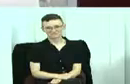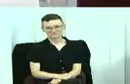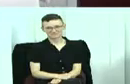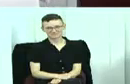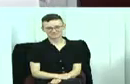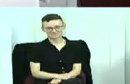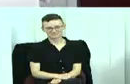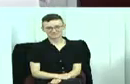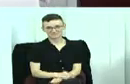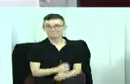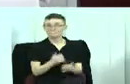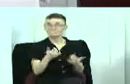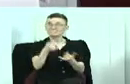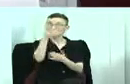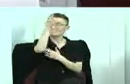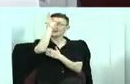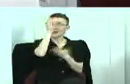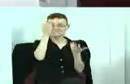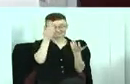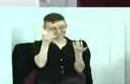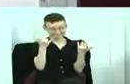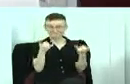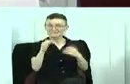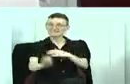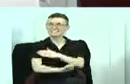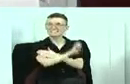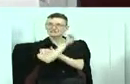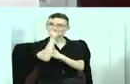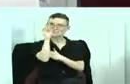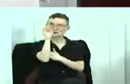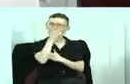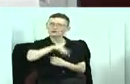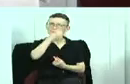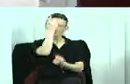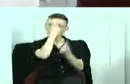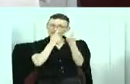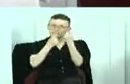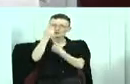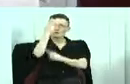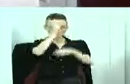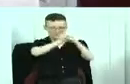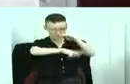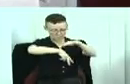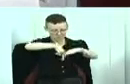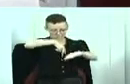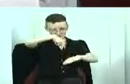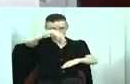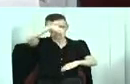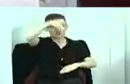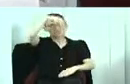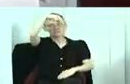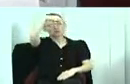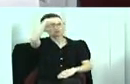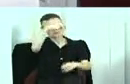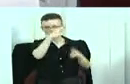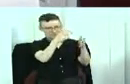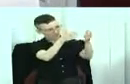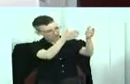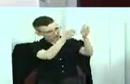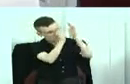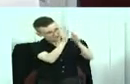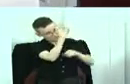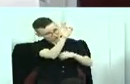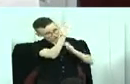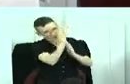It's Easter, God. And as we think about the resurrection and we listen to the message from our pastor this